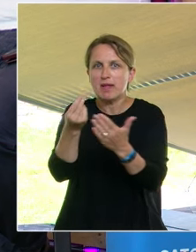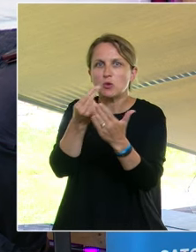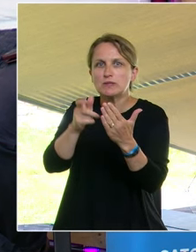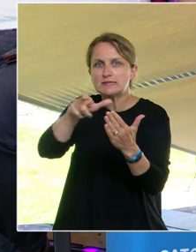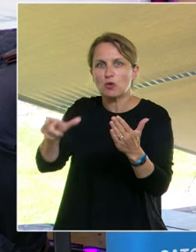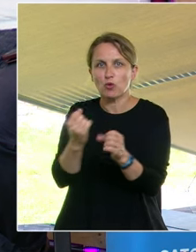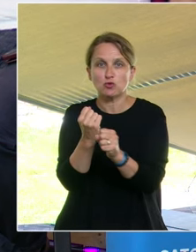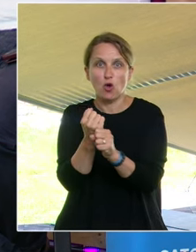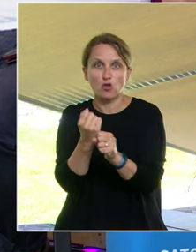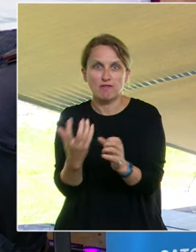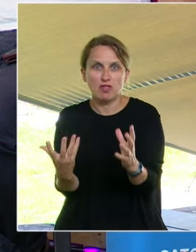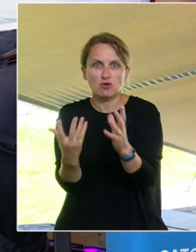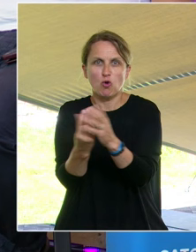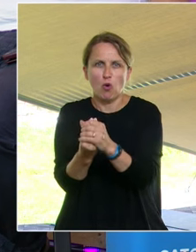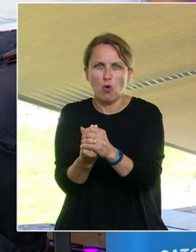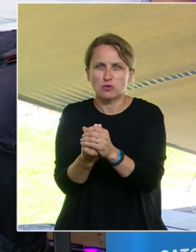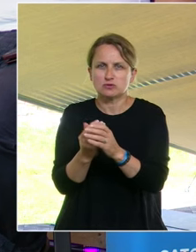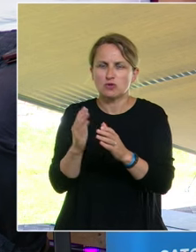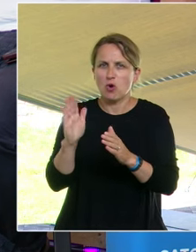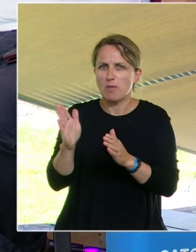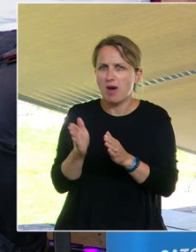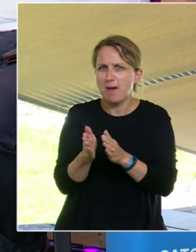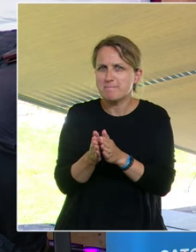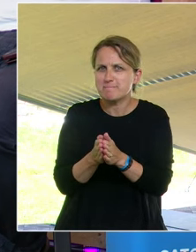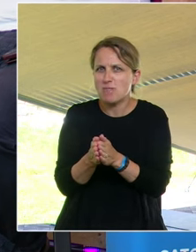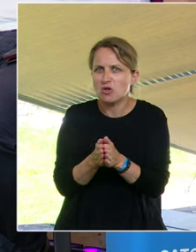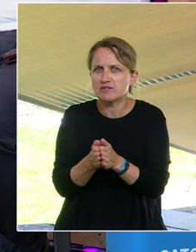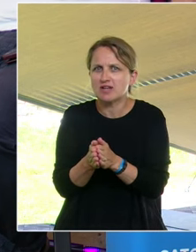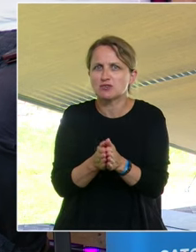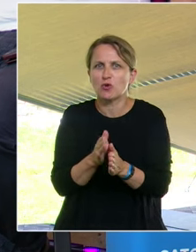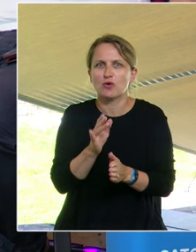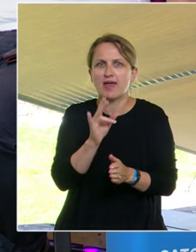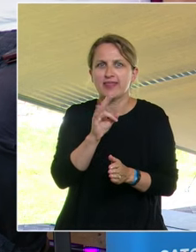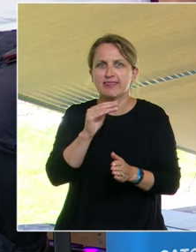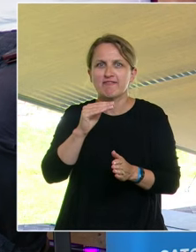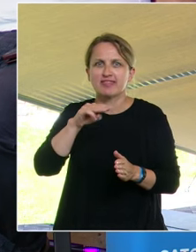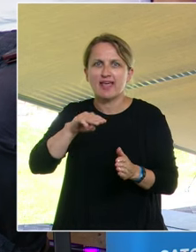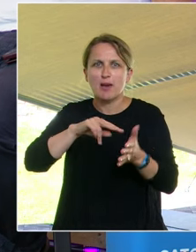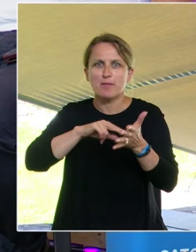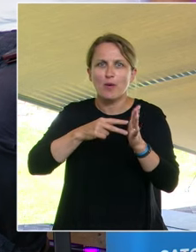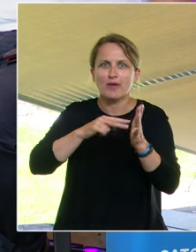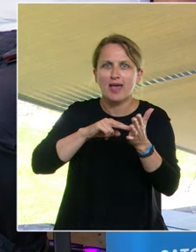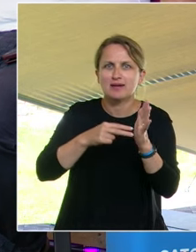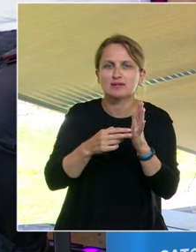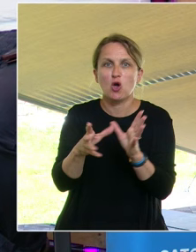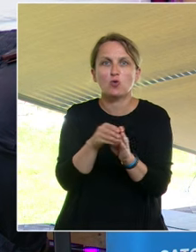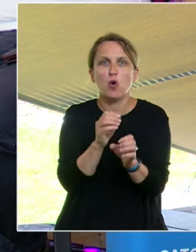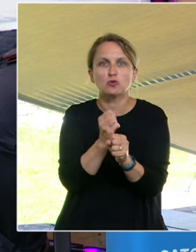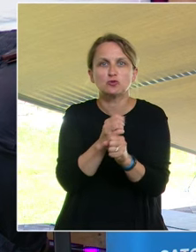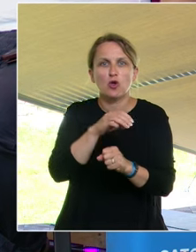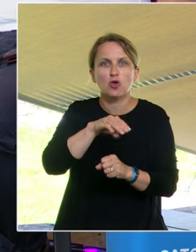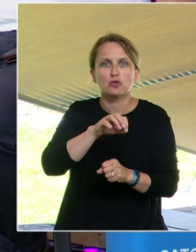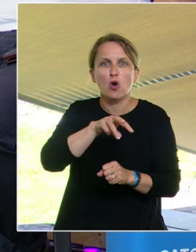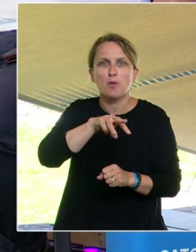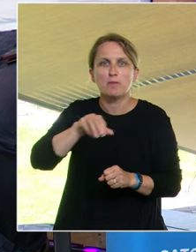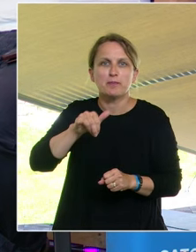little bit tell about the motivations and the drive of making that NFT project with Katja and Tommy Cash? Well, I guess